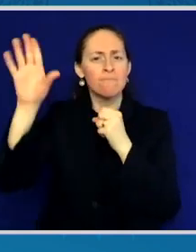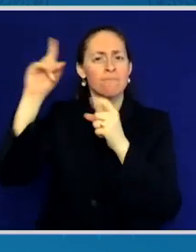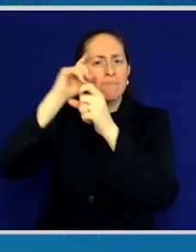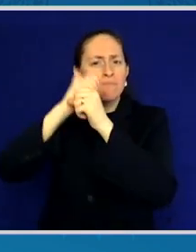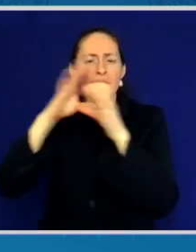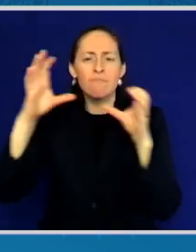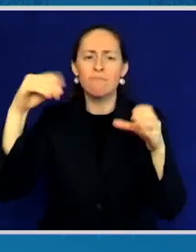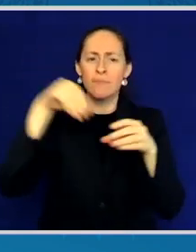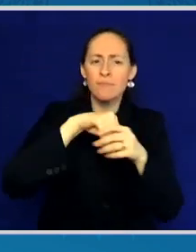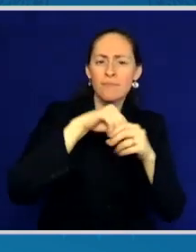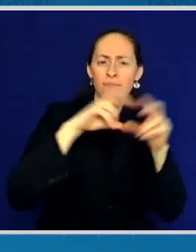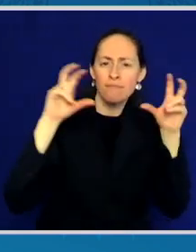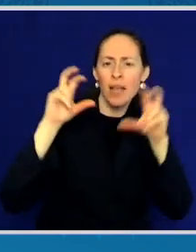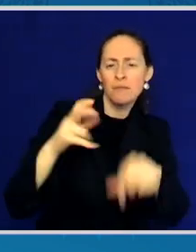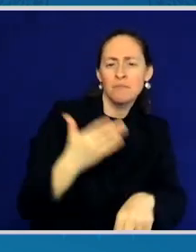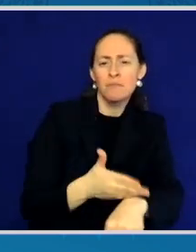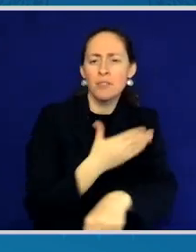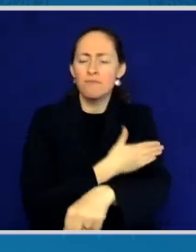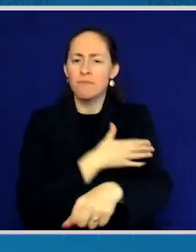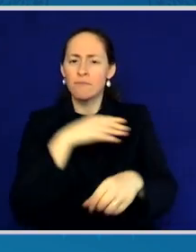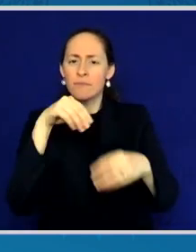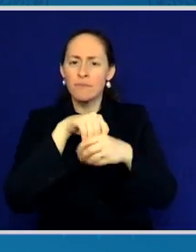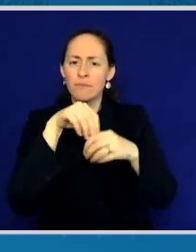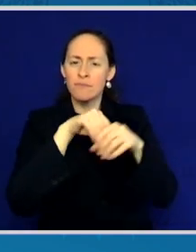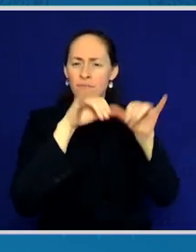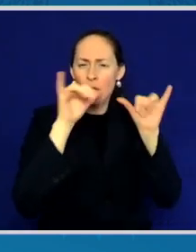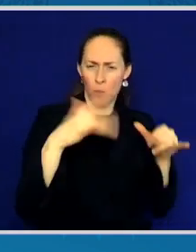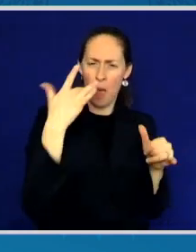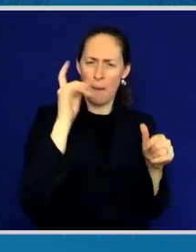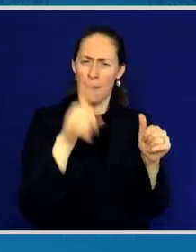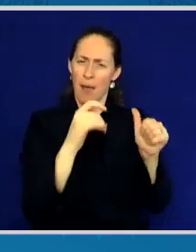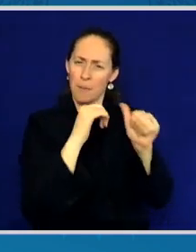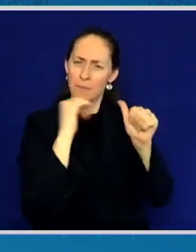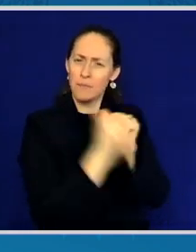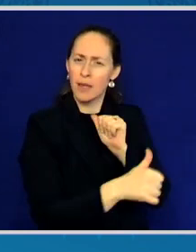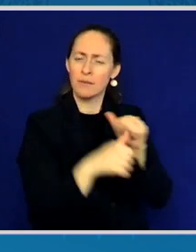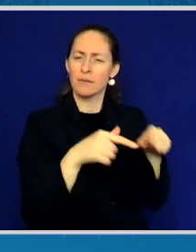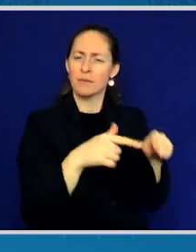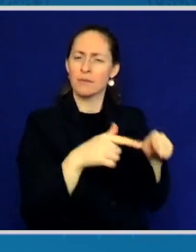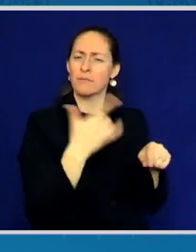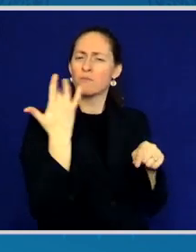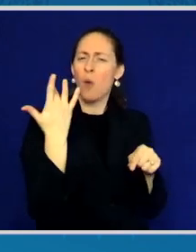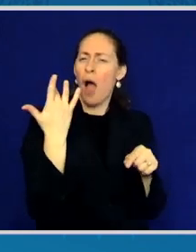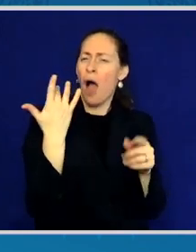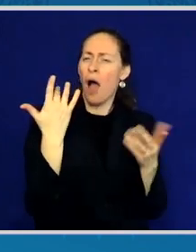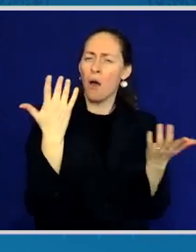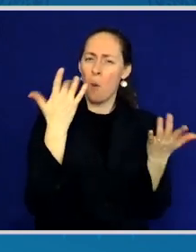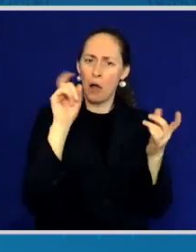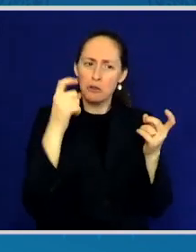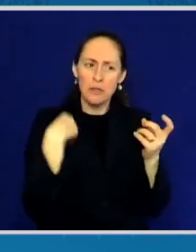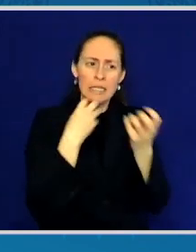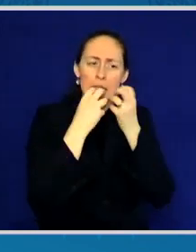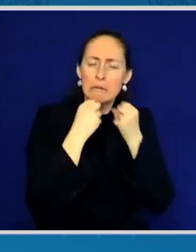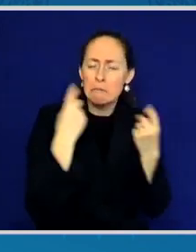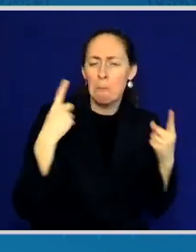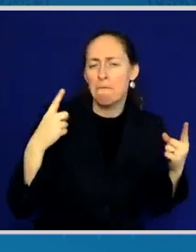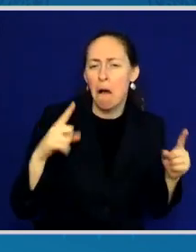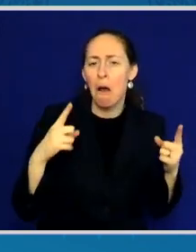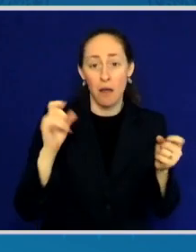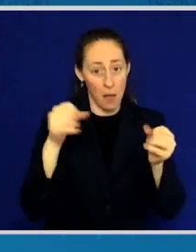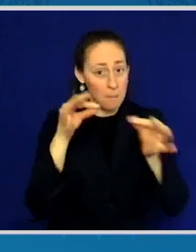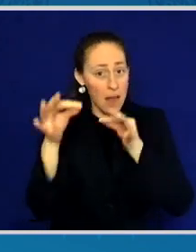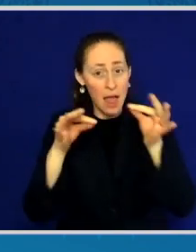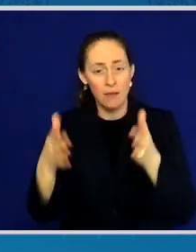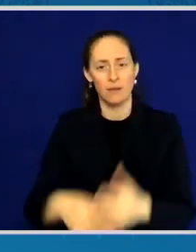and Harris are passing this bill where a lot of money goes to public transit? Why do I care about that? That is an extremely important